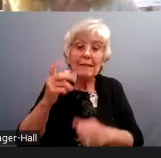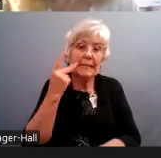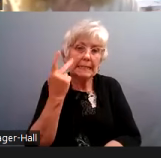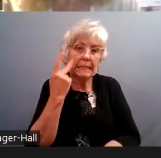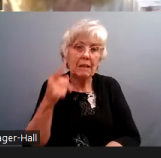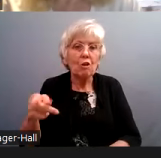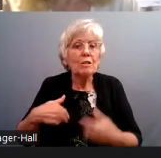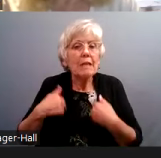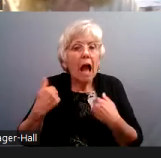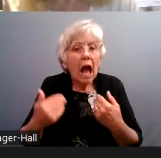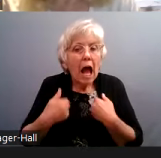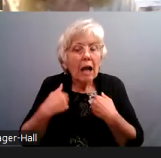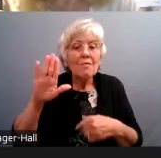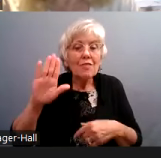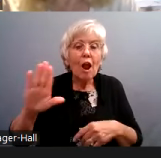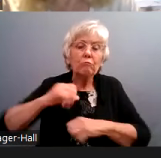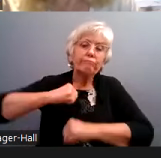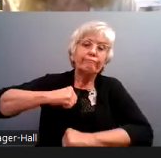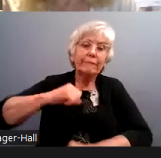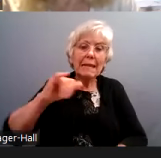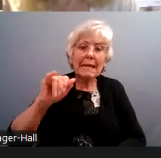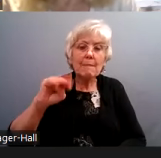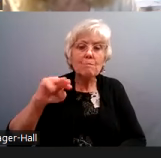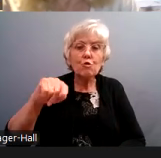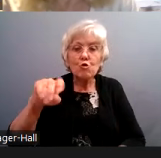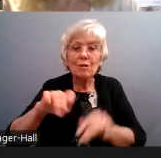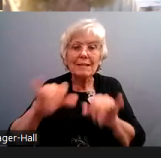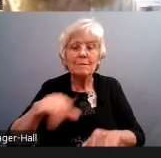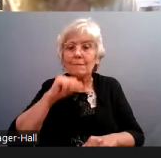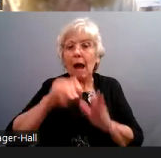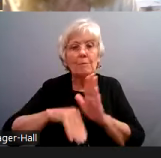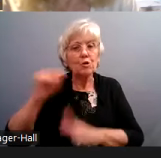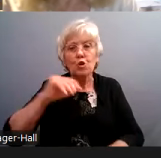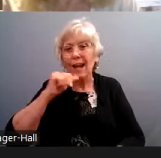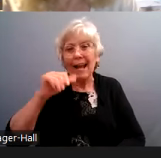mature yet. So, so that's why we usually see it in kittens,